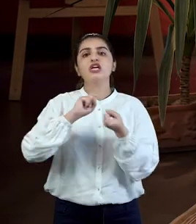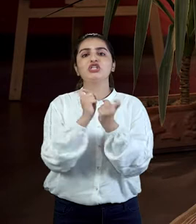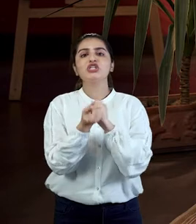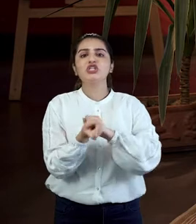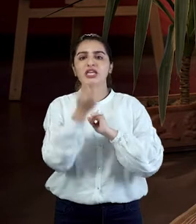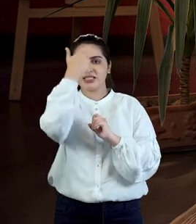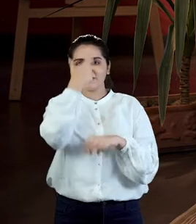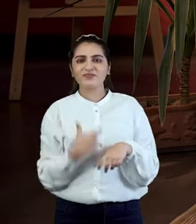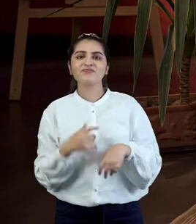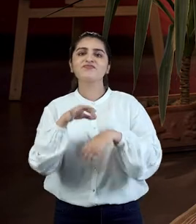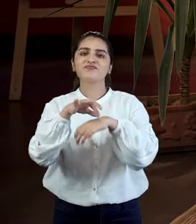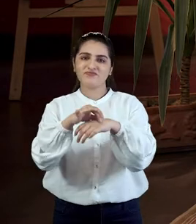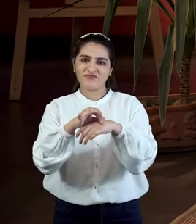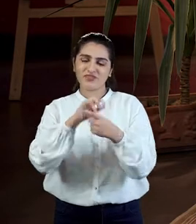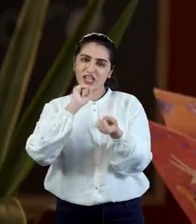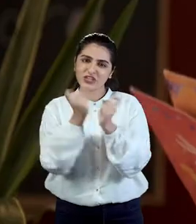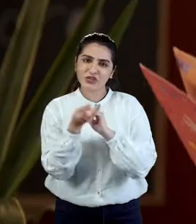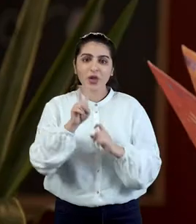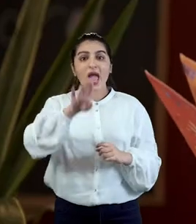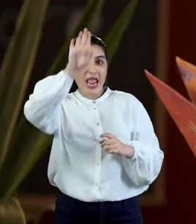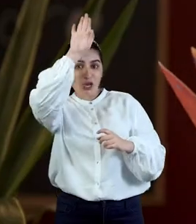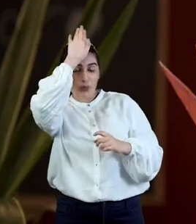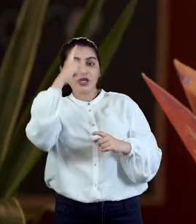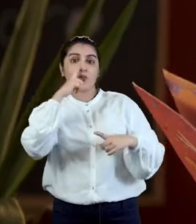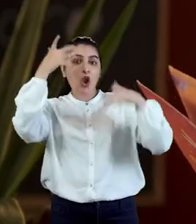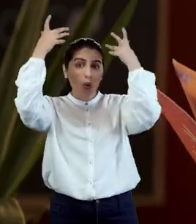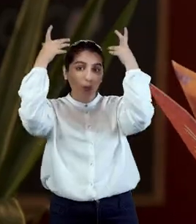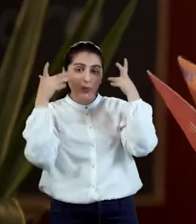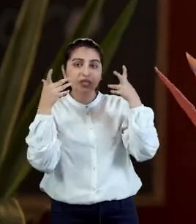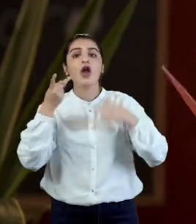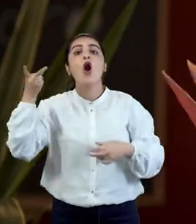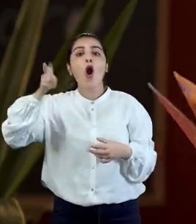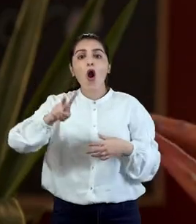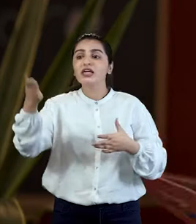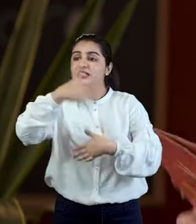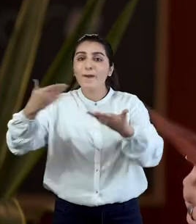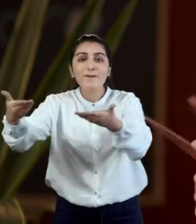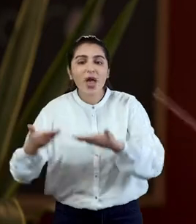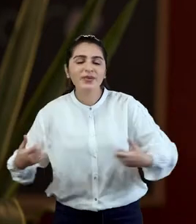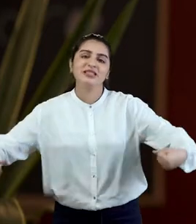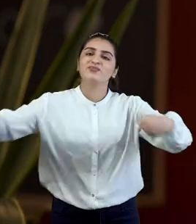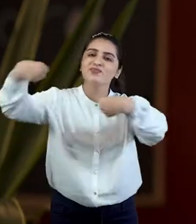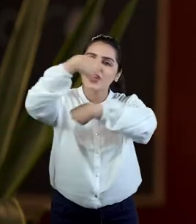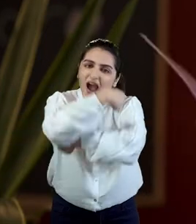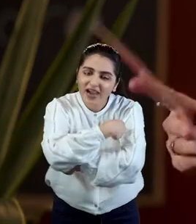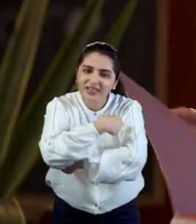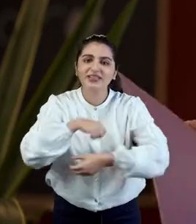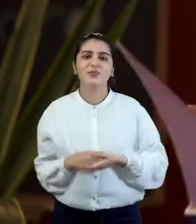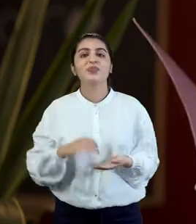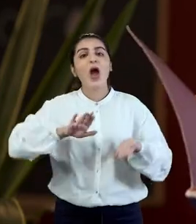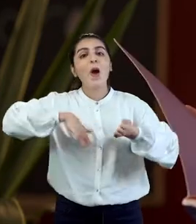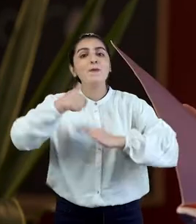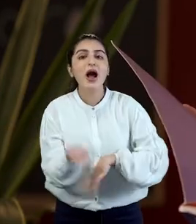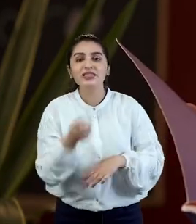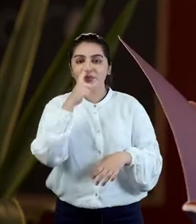herself back into a princess. The king and queen and all the party guests hugged her.